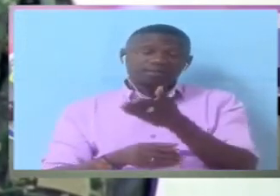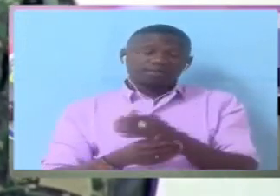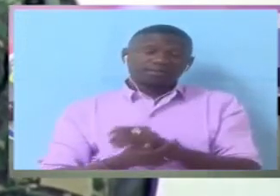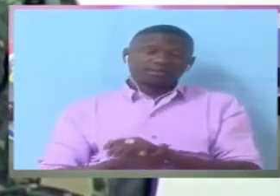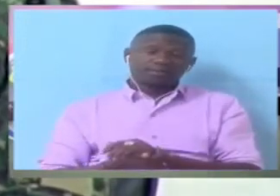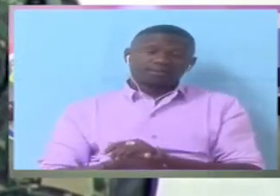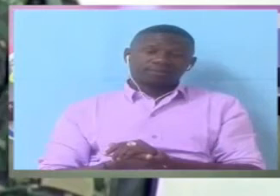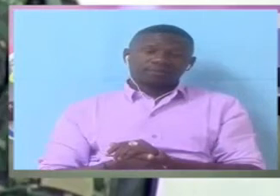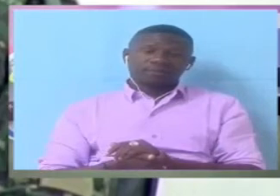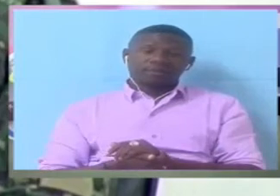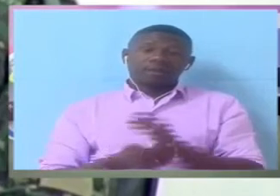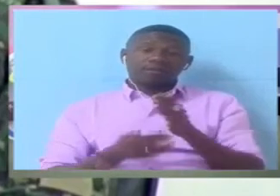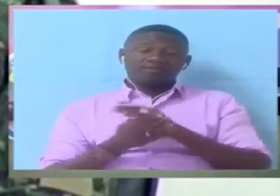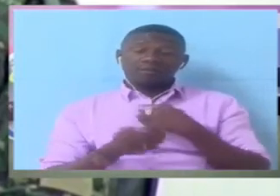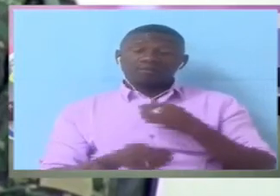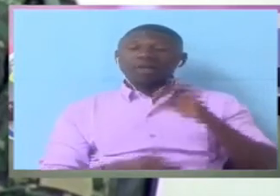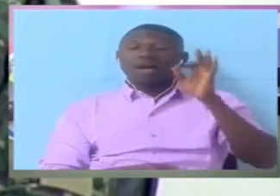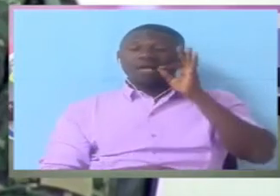So before I could answer that,